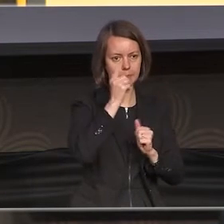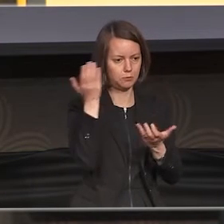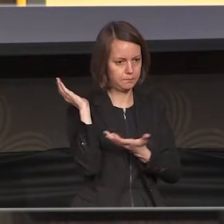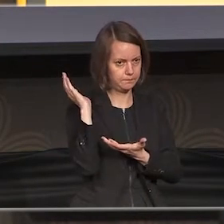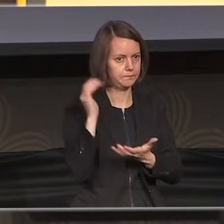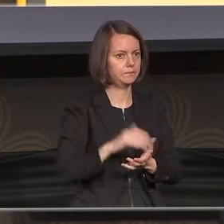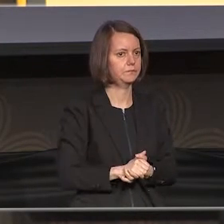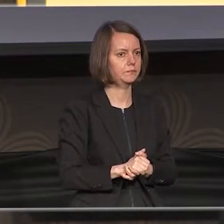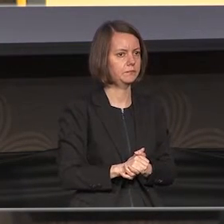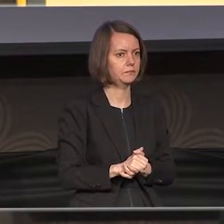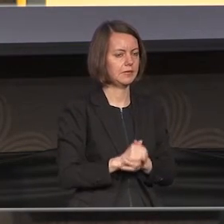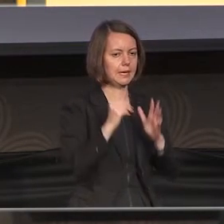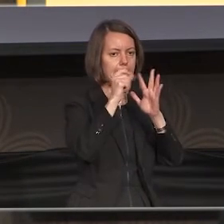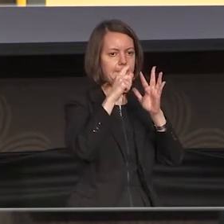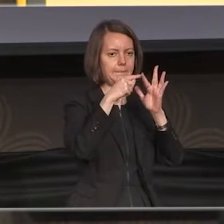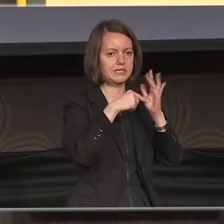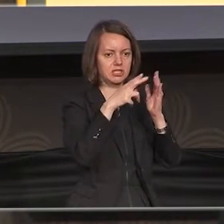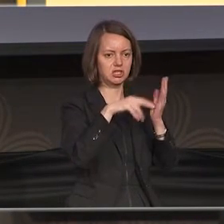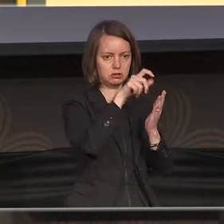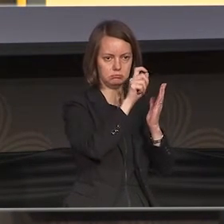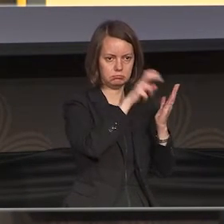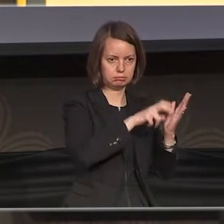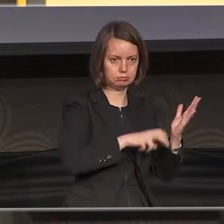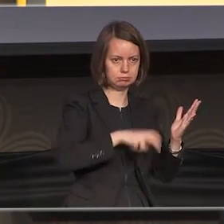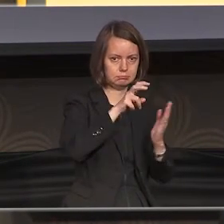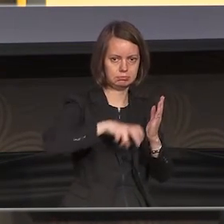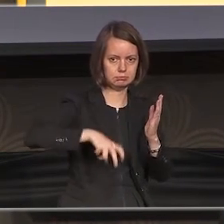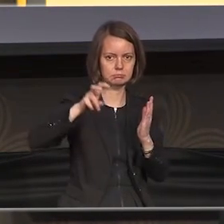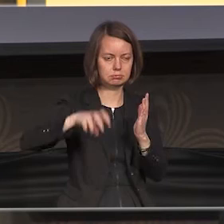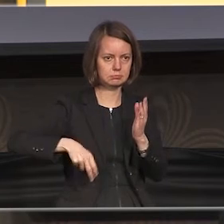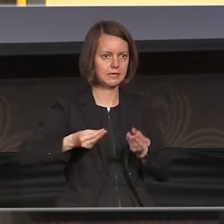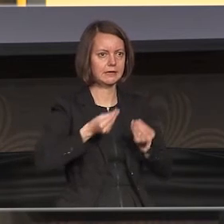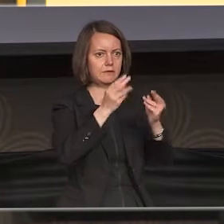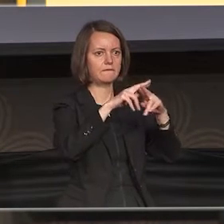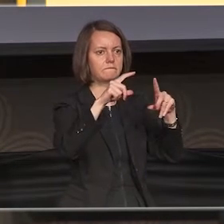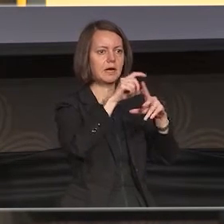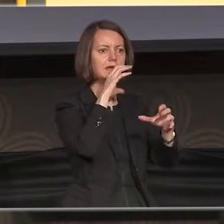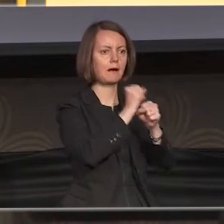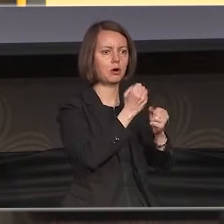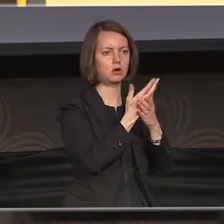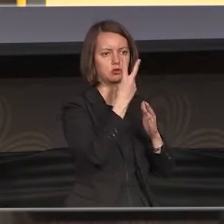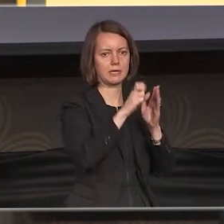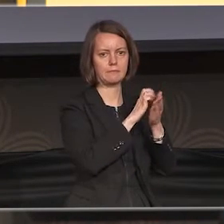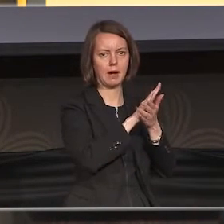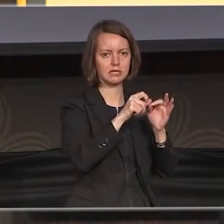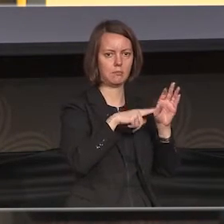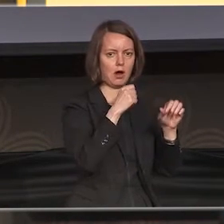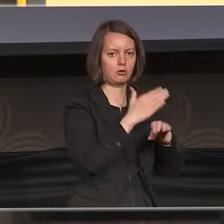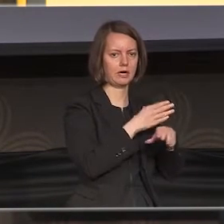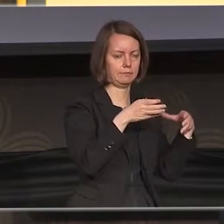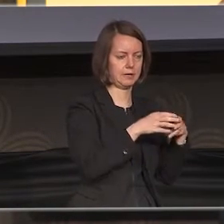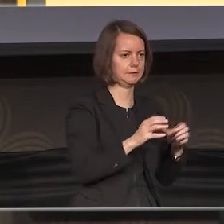and a petition was tabled to Federal Parliament on the 20th of March by the Greens Party. Between the 19th of March and the 14th of